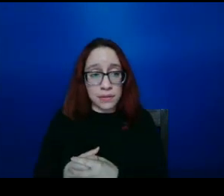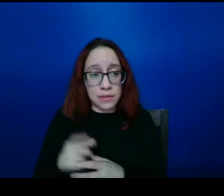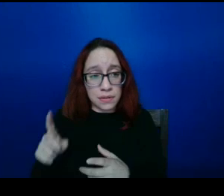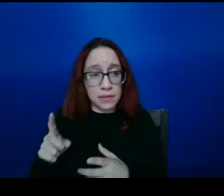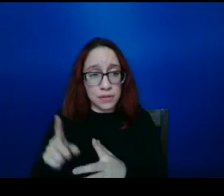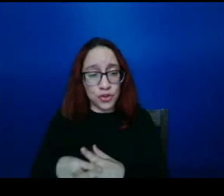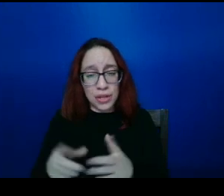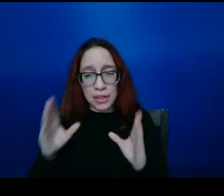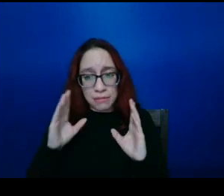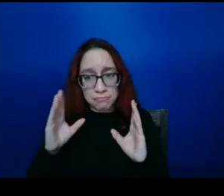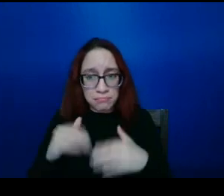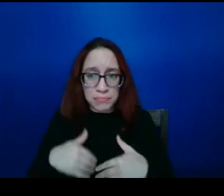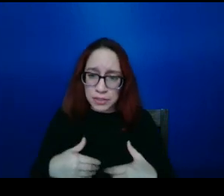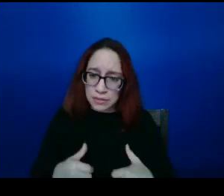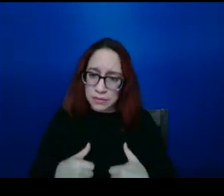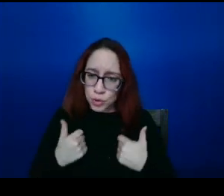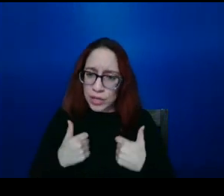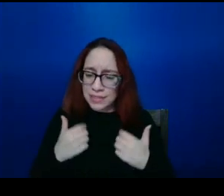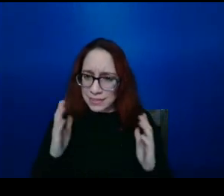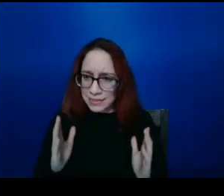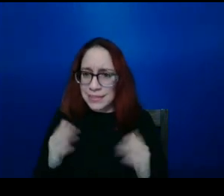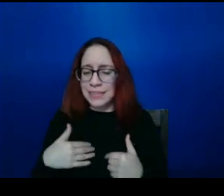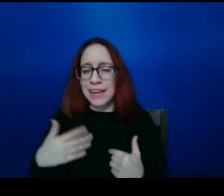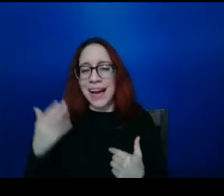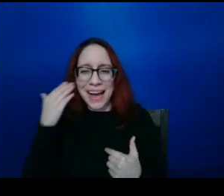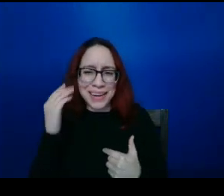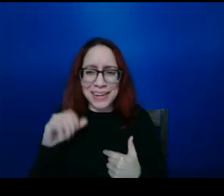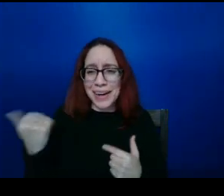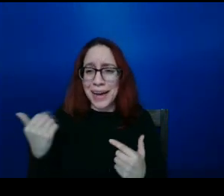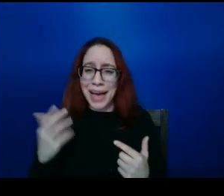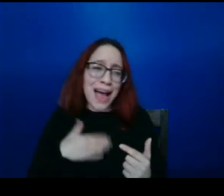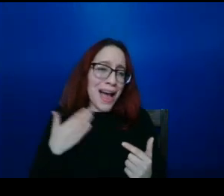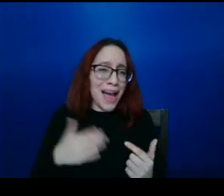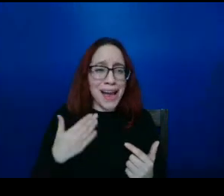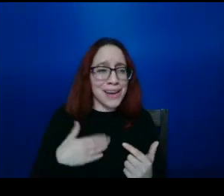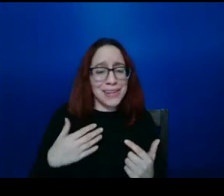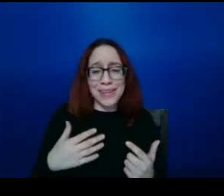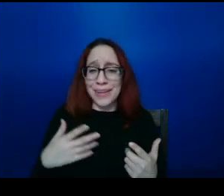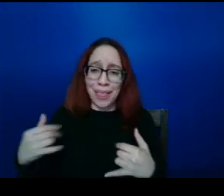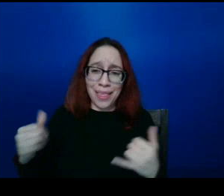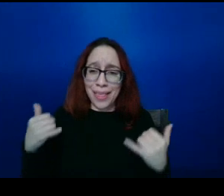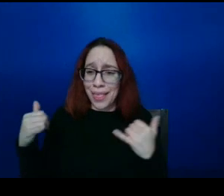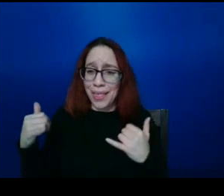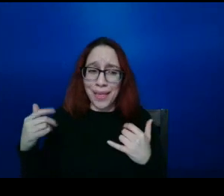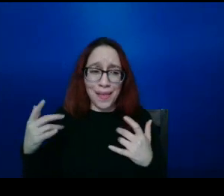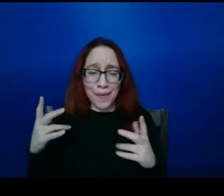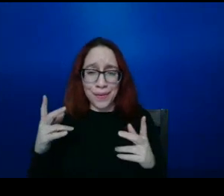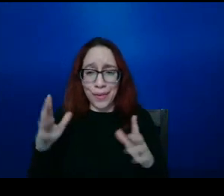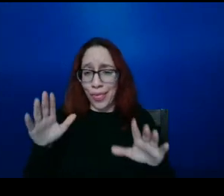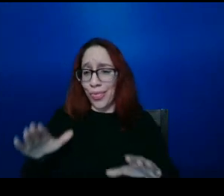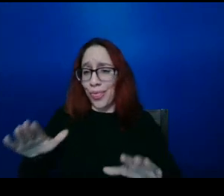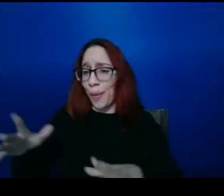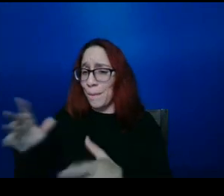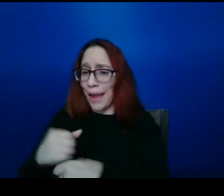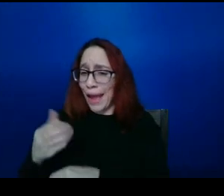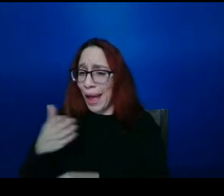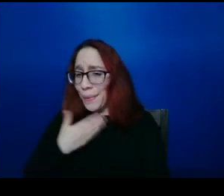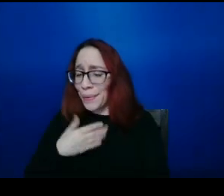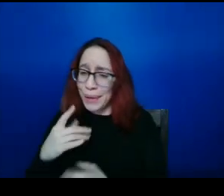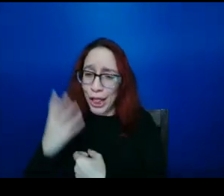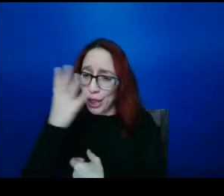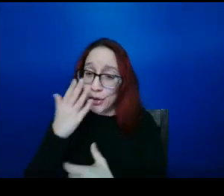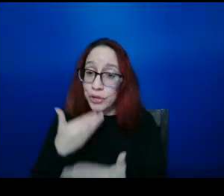start listening to the residents. And so, yeah, this is just another happy, you know, placate people kind of thing, make ourselves look good.